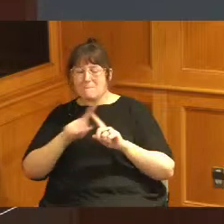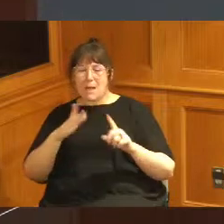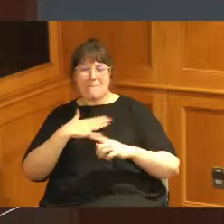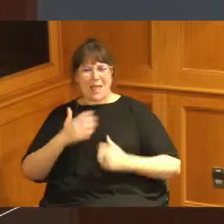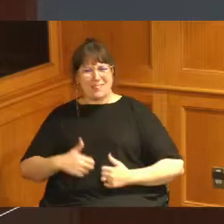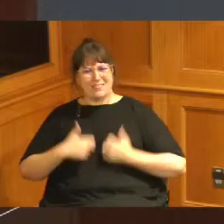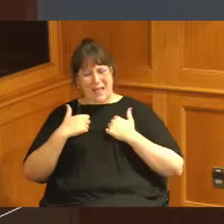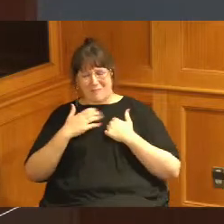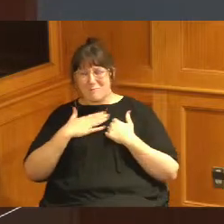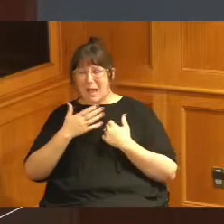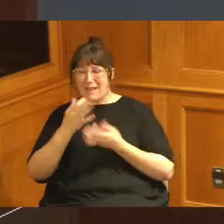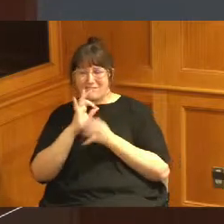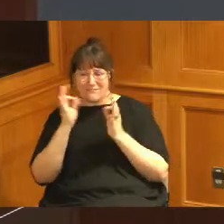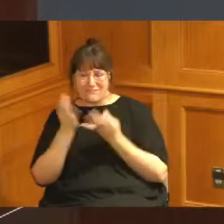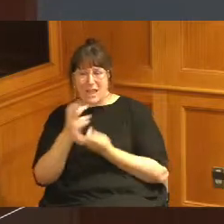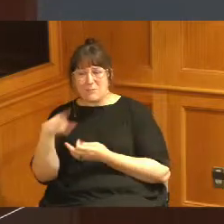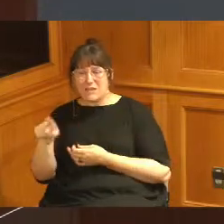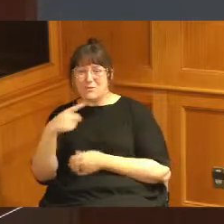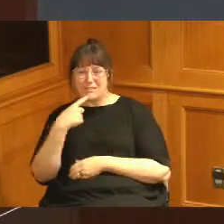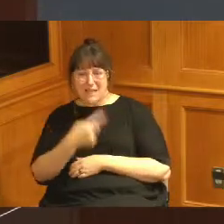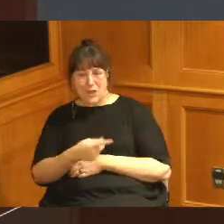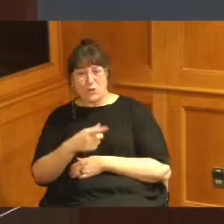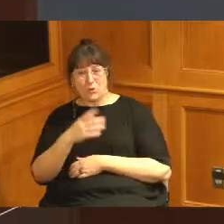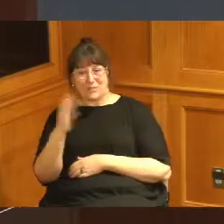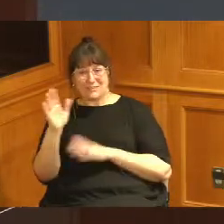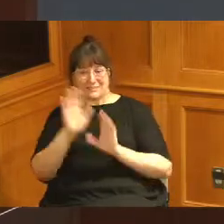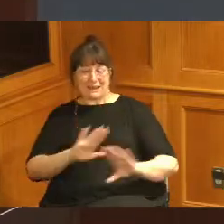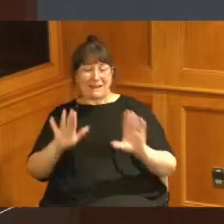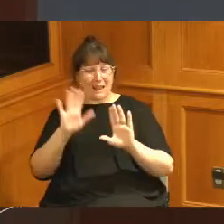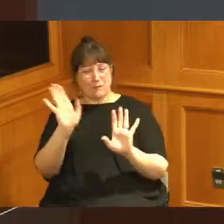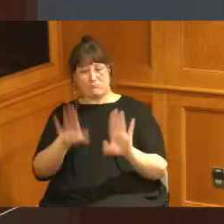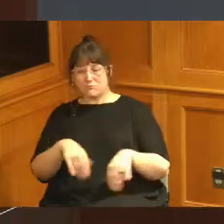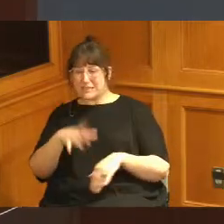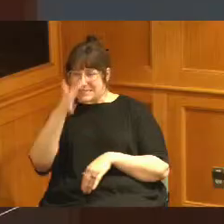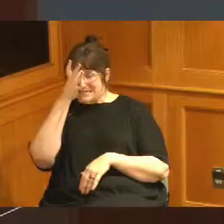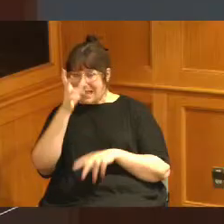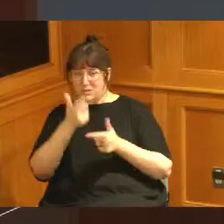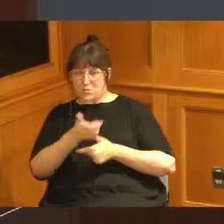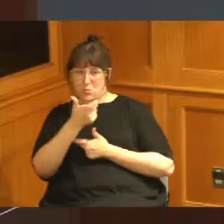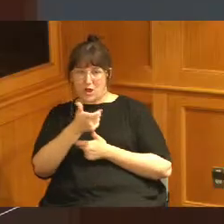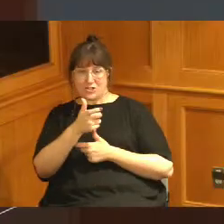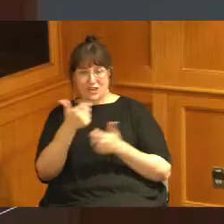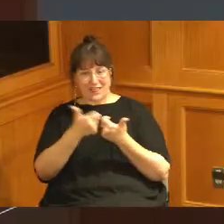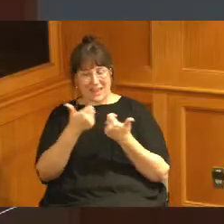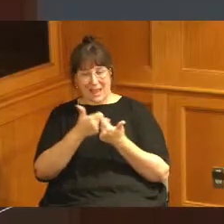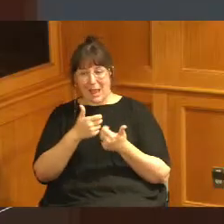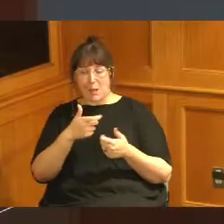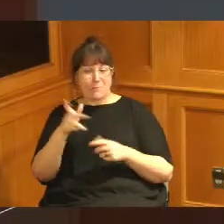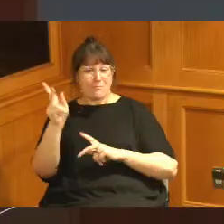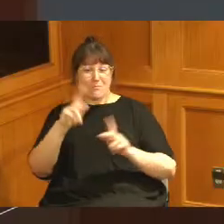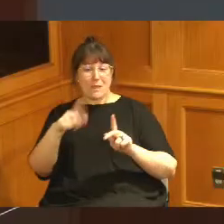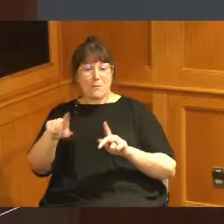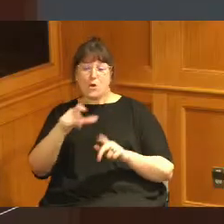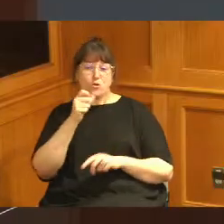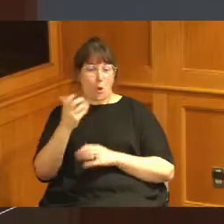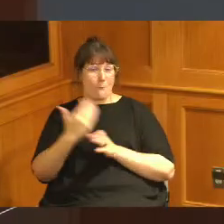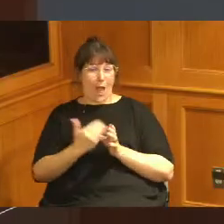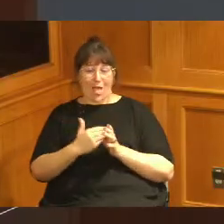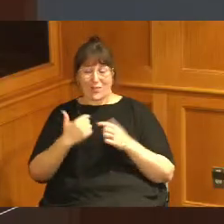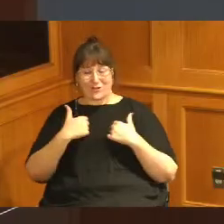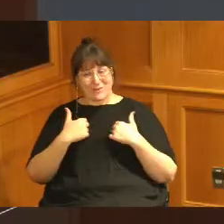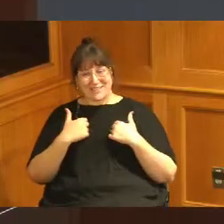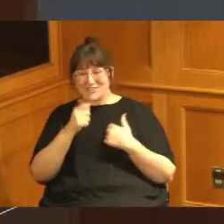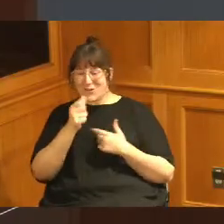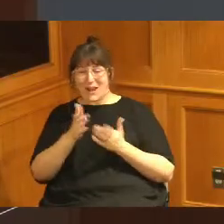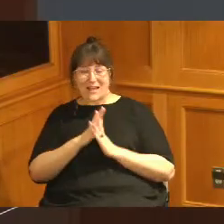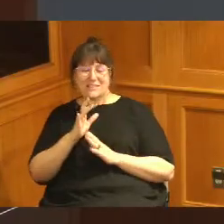My family will tell you, they know come Sunday, Dad's watching the Bengals game. It's the only time I don't really get bothered or asked to do anything. Those are 4 magical